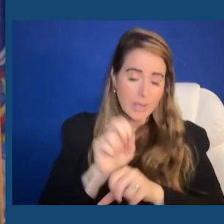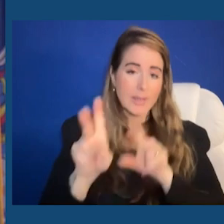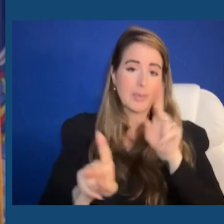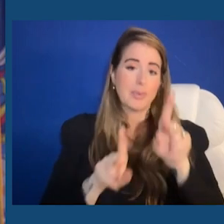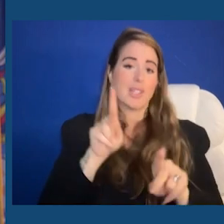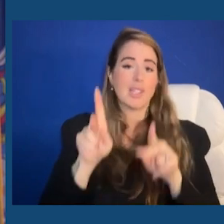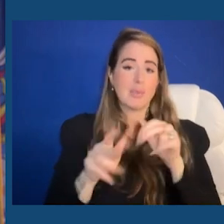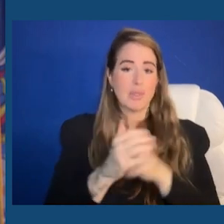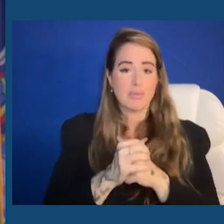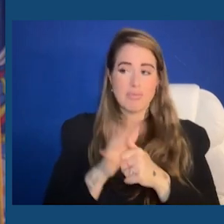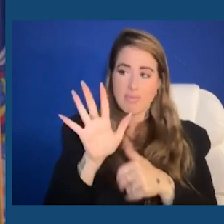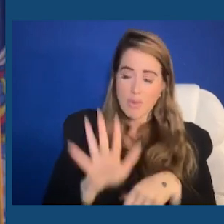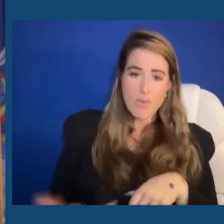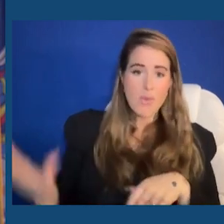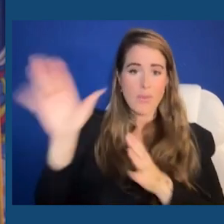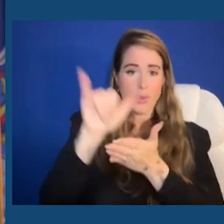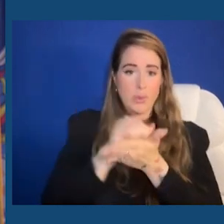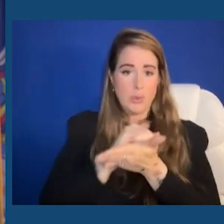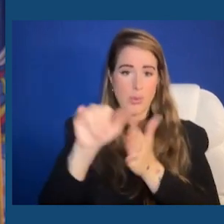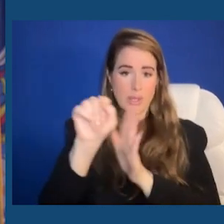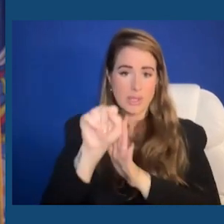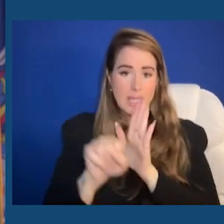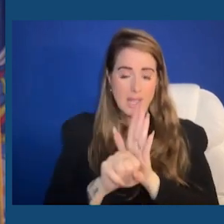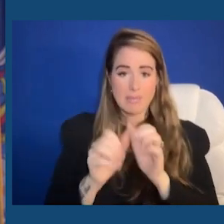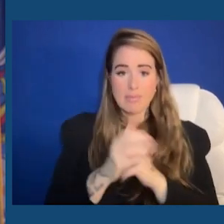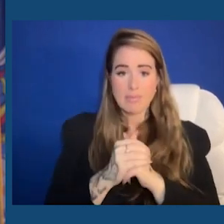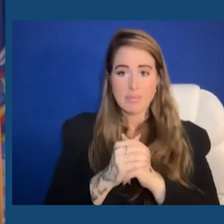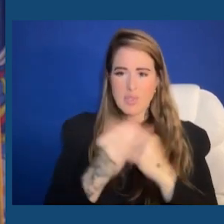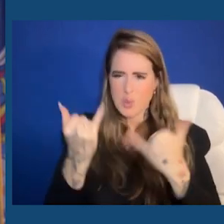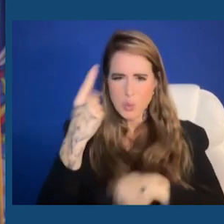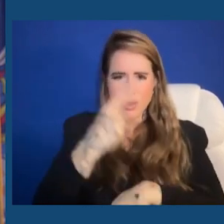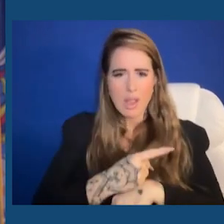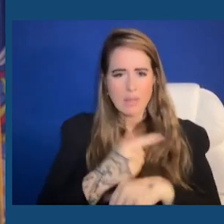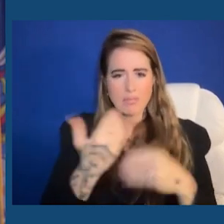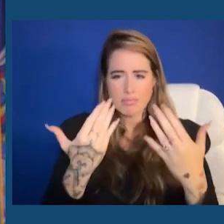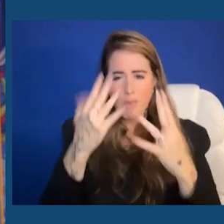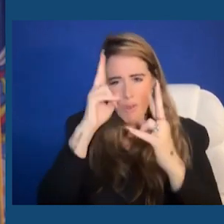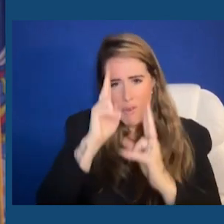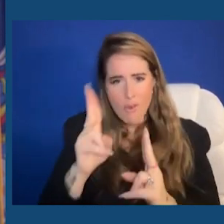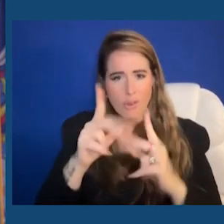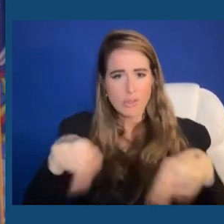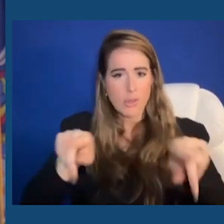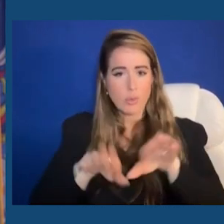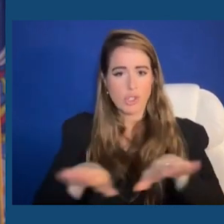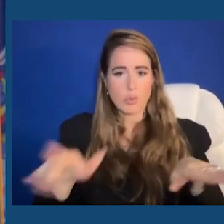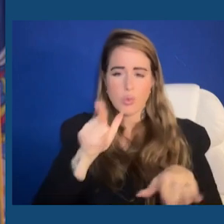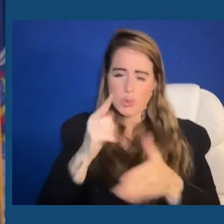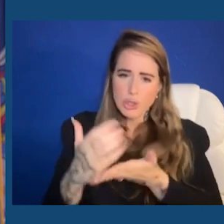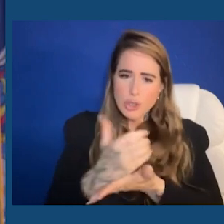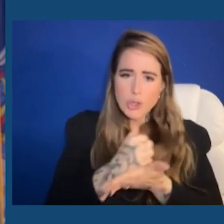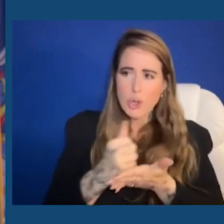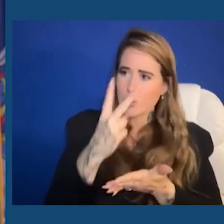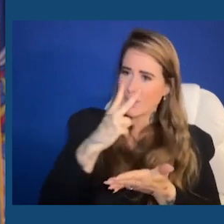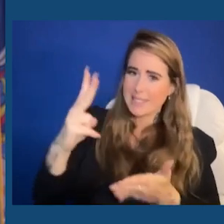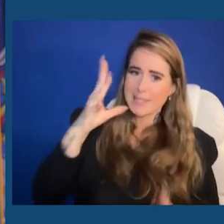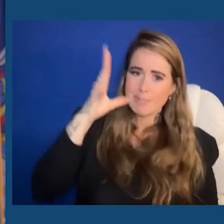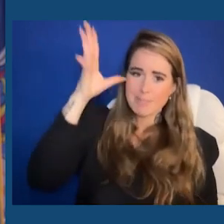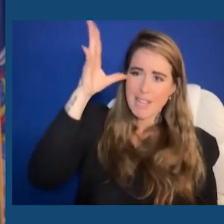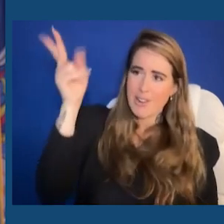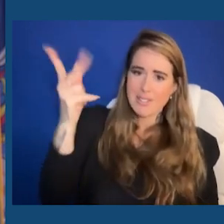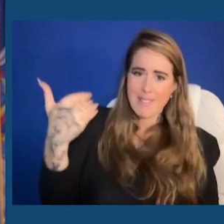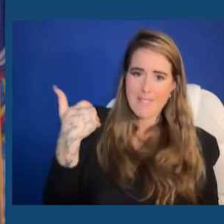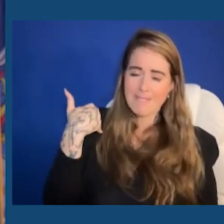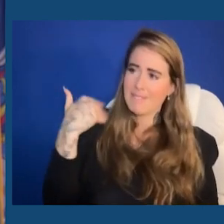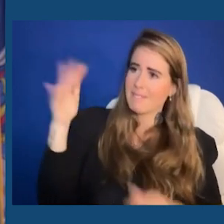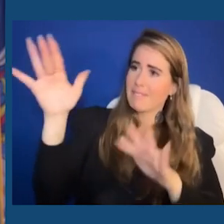throughout New York State. It's about those children who deserve to have their parents have a safety return